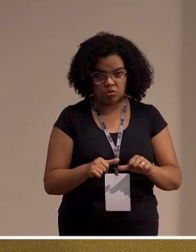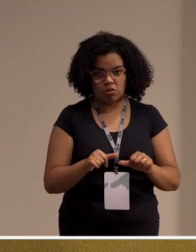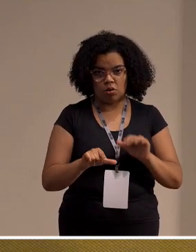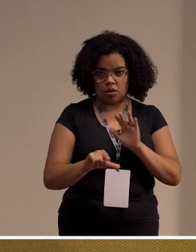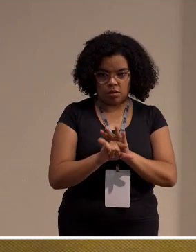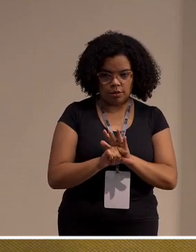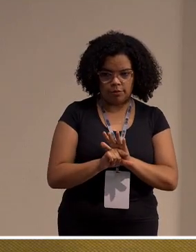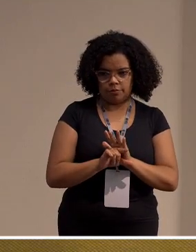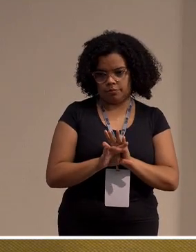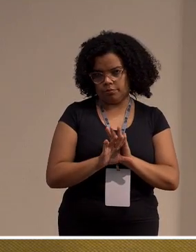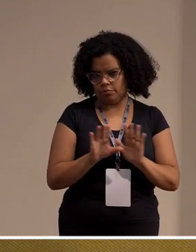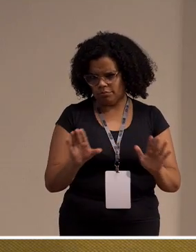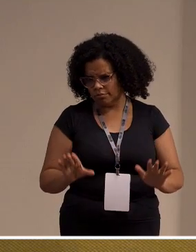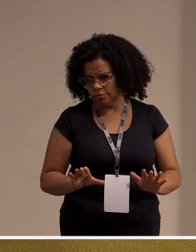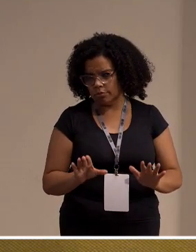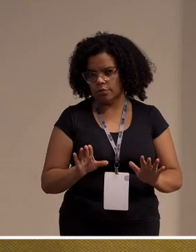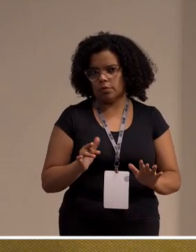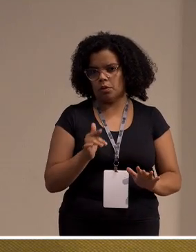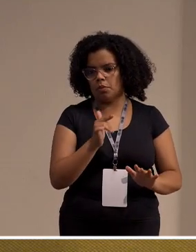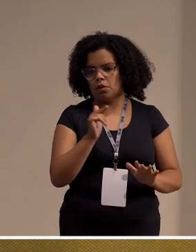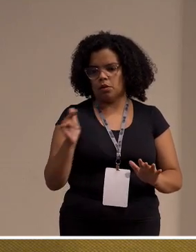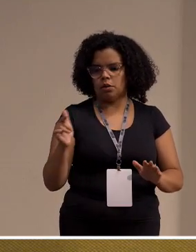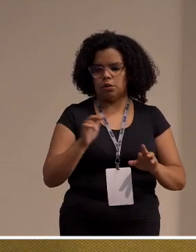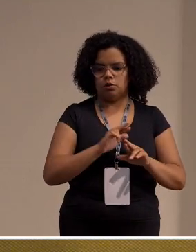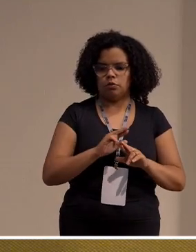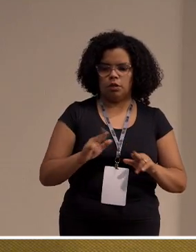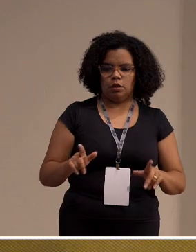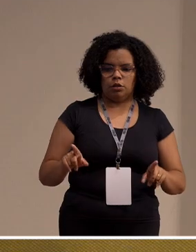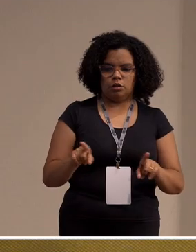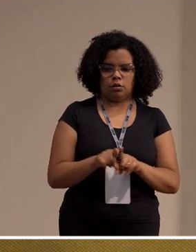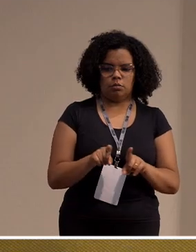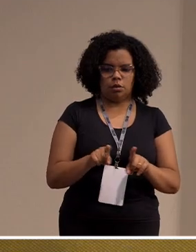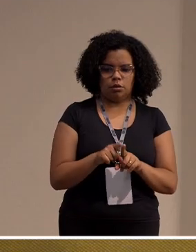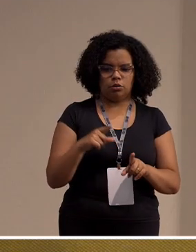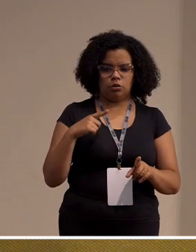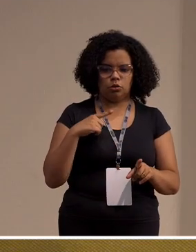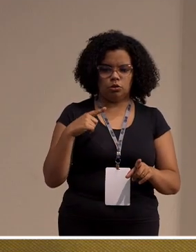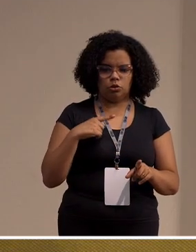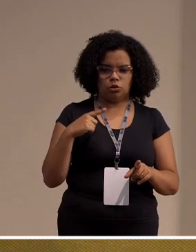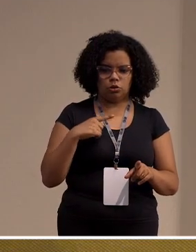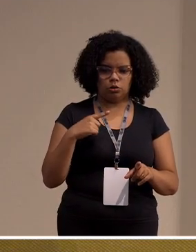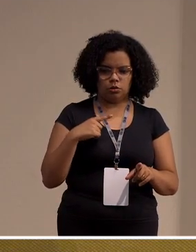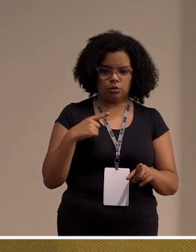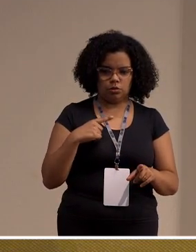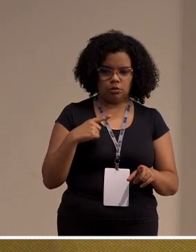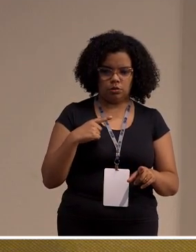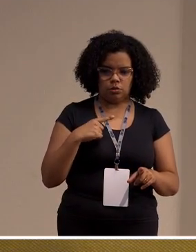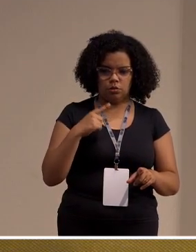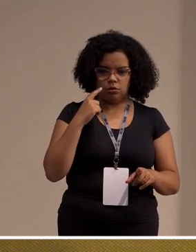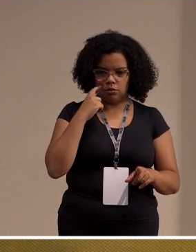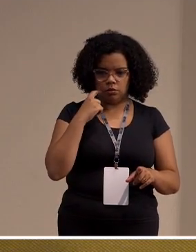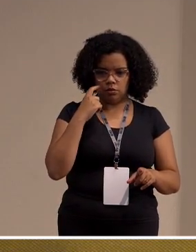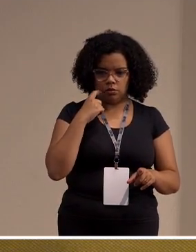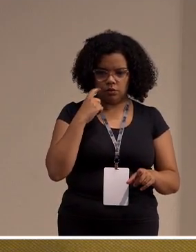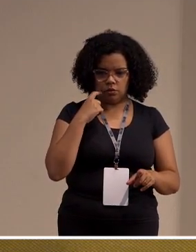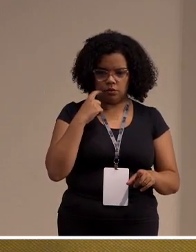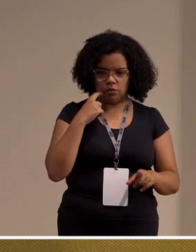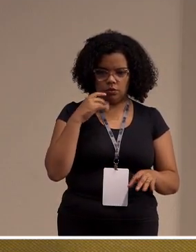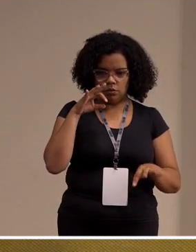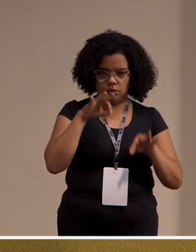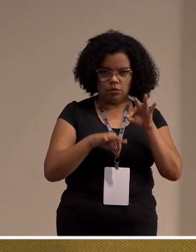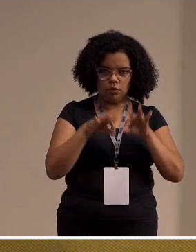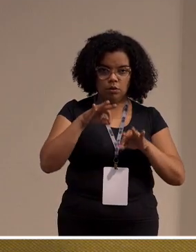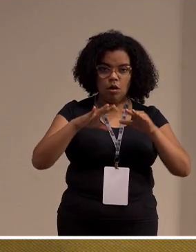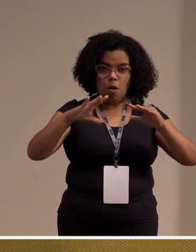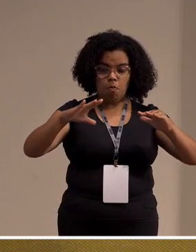The other thing that's different is we had a sympathetic Supreme Court during the 1960s. We have the opposite